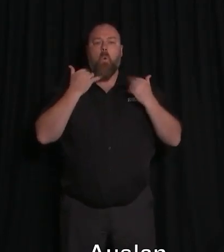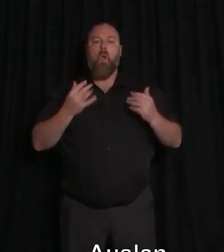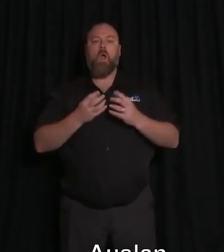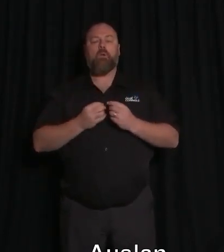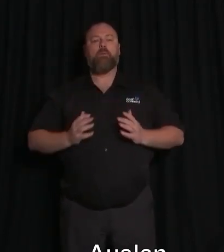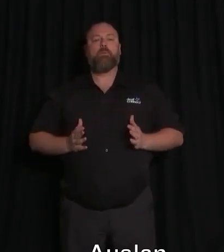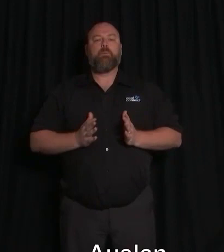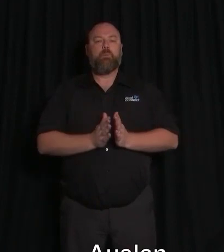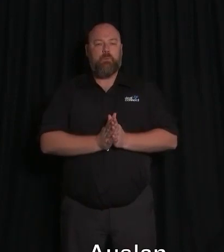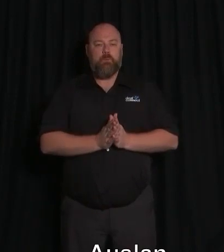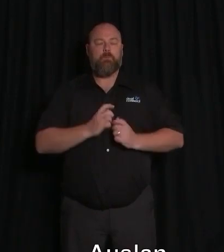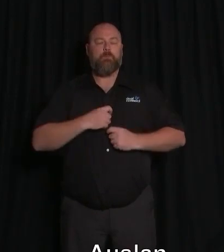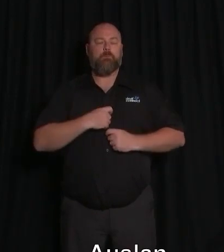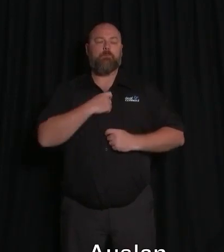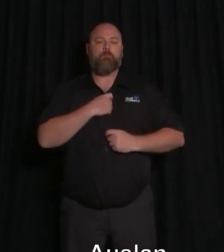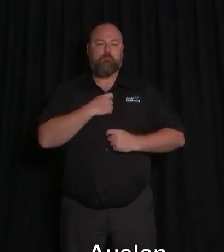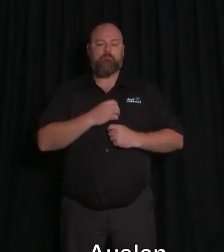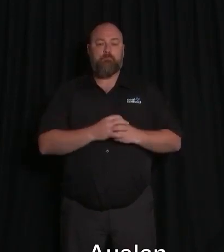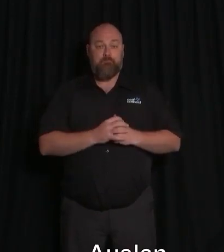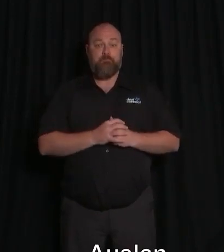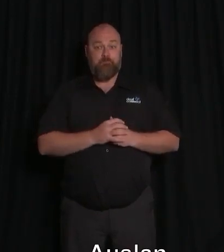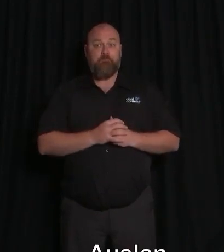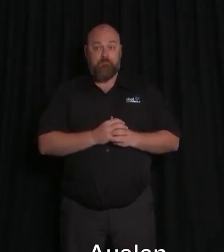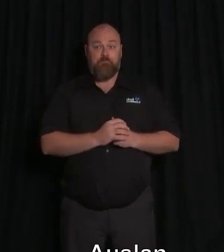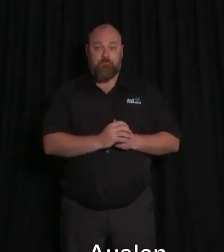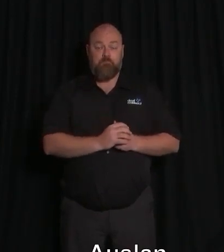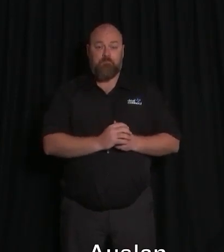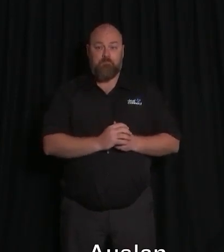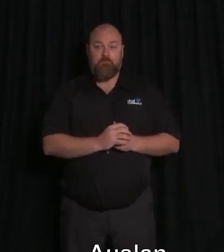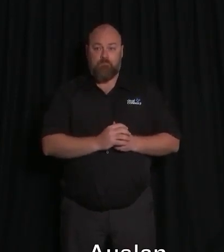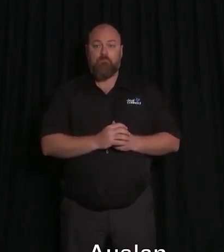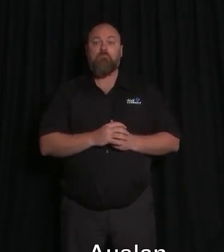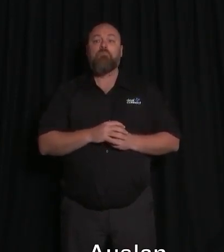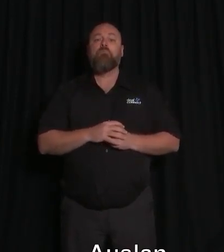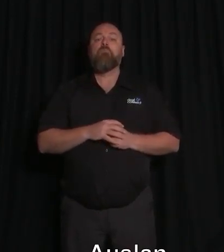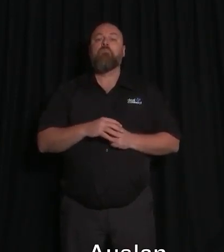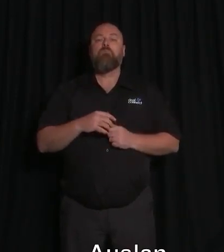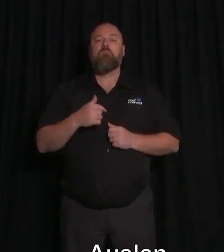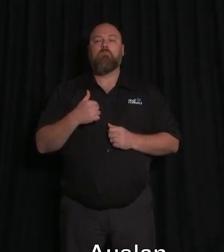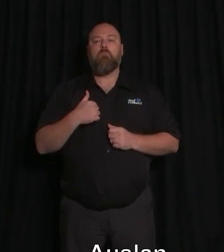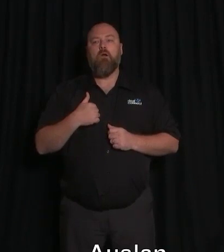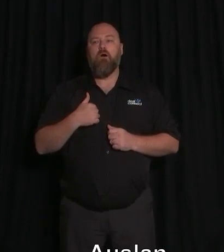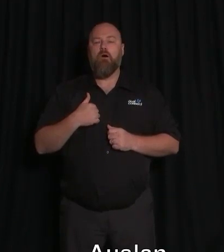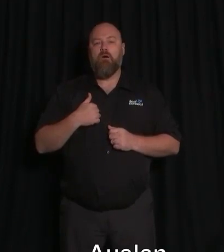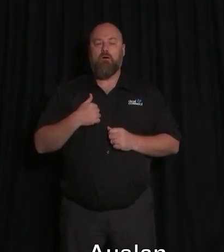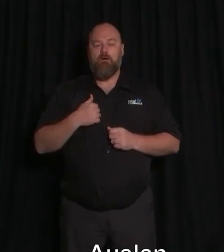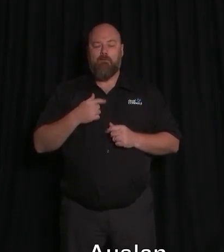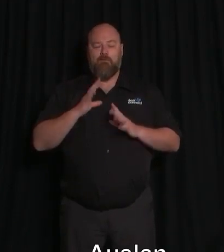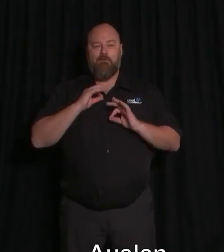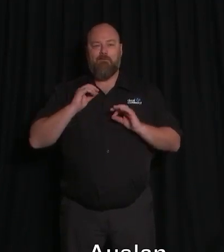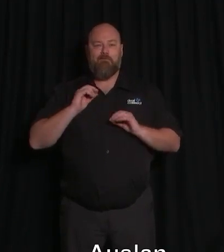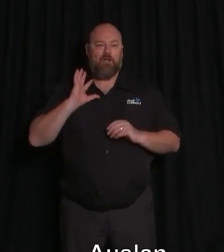suit, well, there's nothing wrong with being a lawyer in a suit. I haven't been brave enough to wear other kinds of drag, but this is a kind of